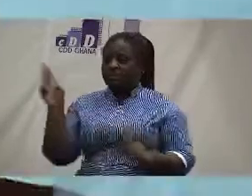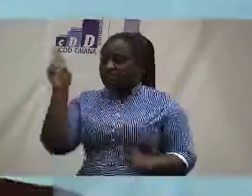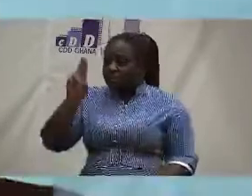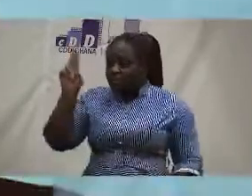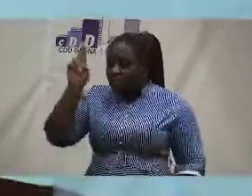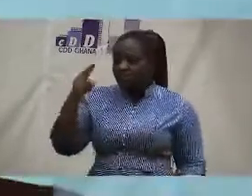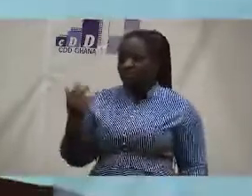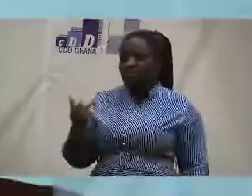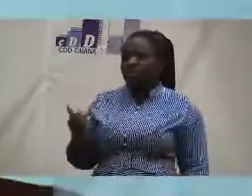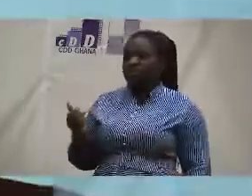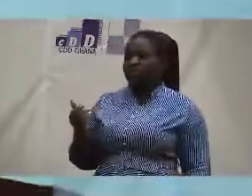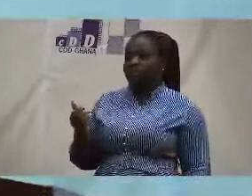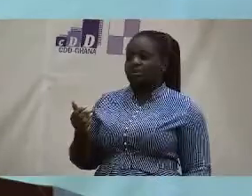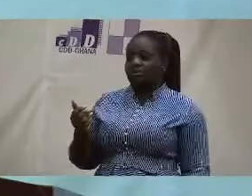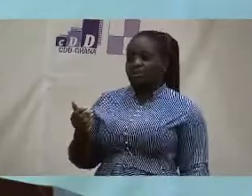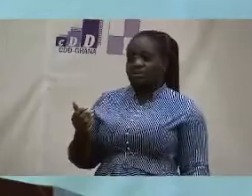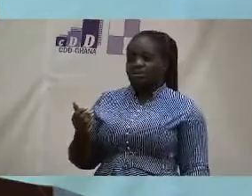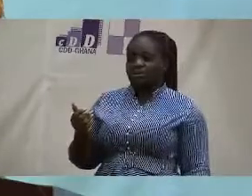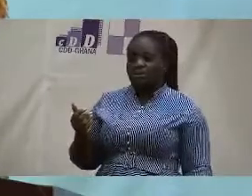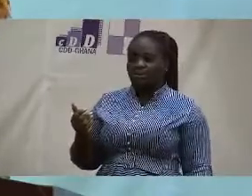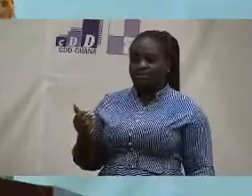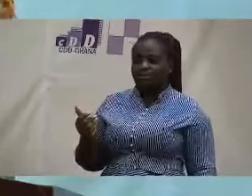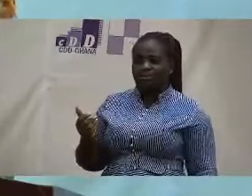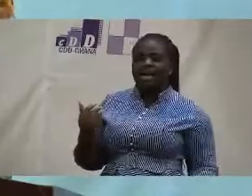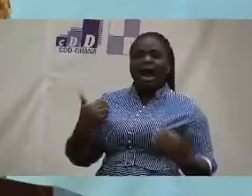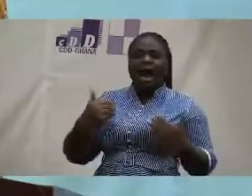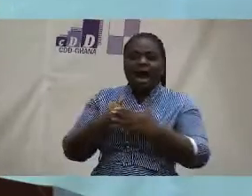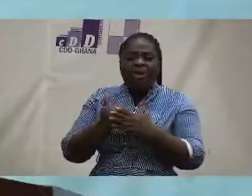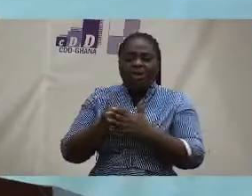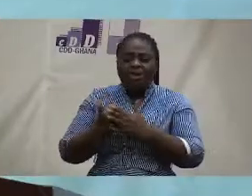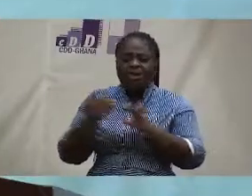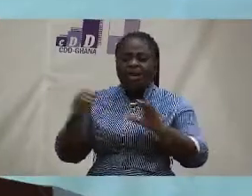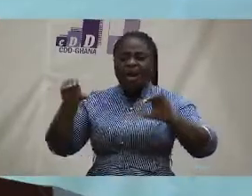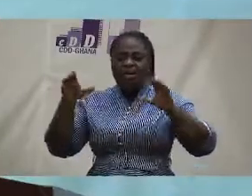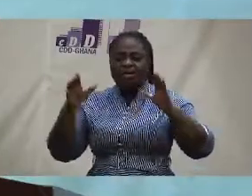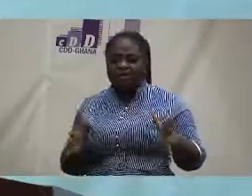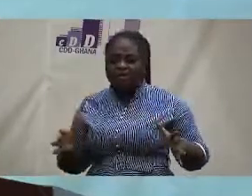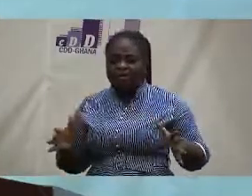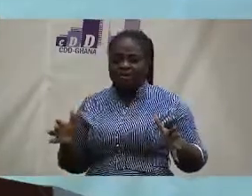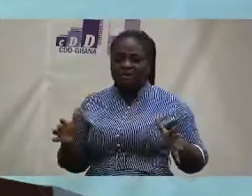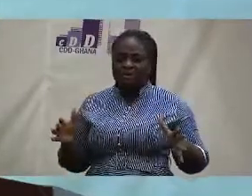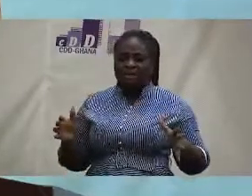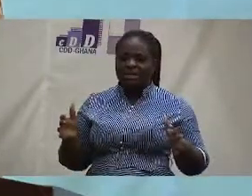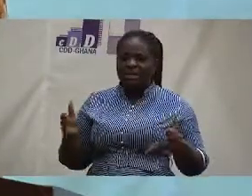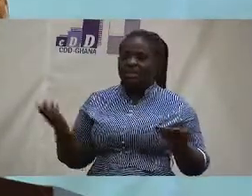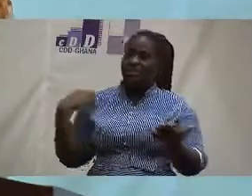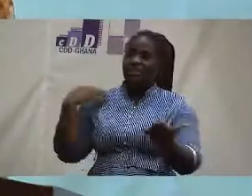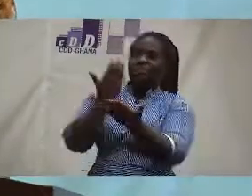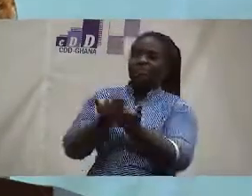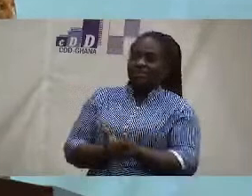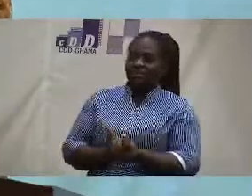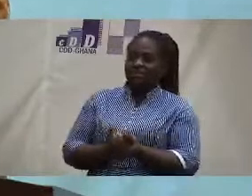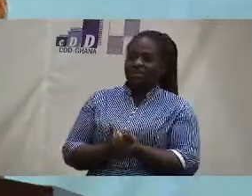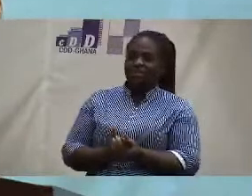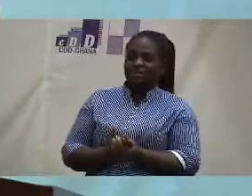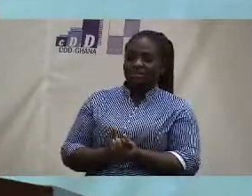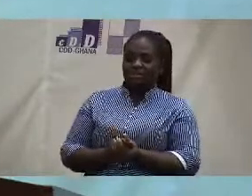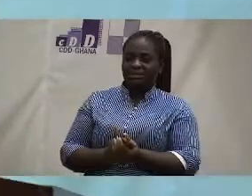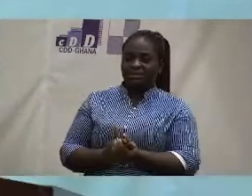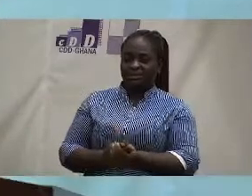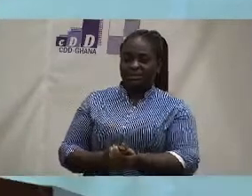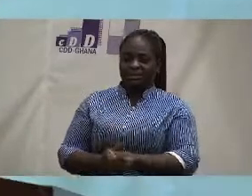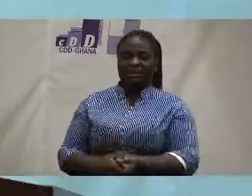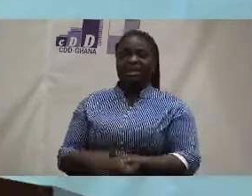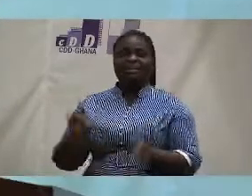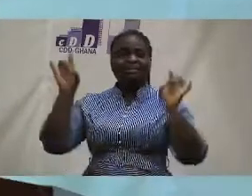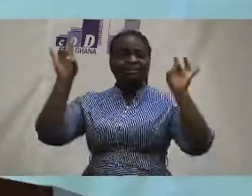used, the proliferation of actors, the reach of this. and